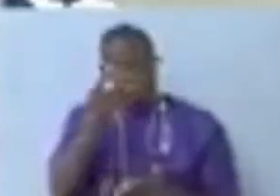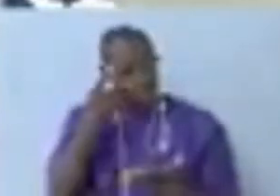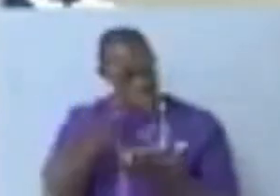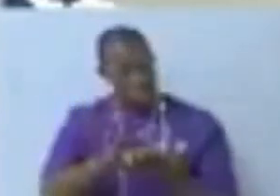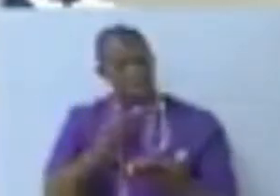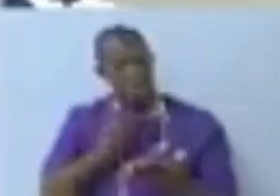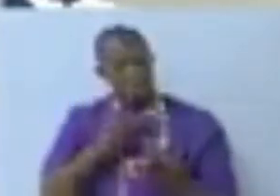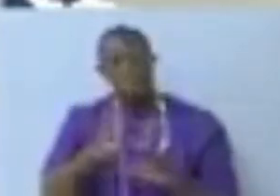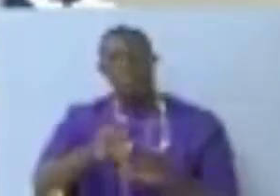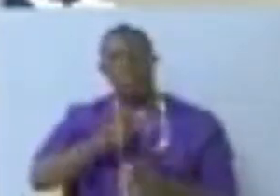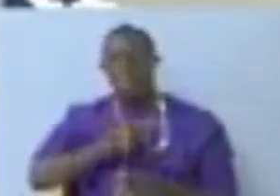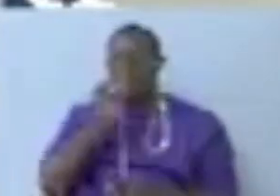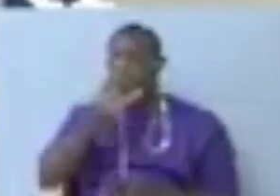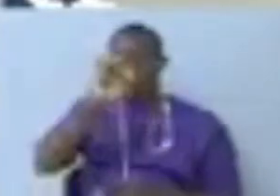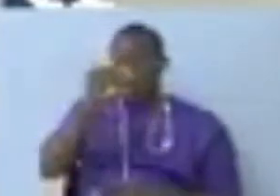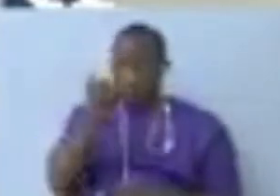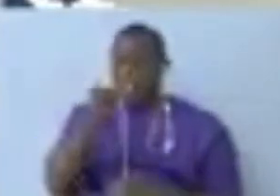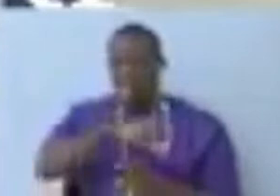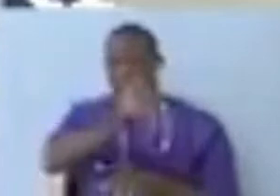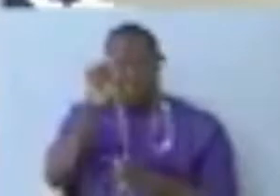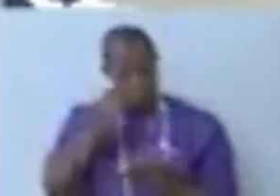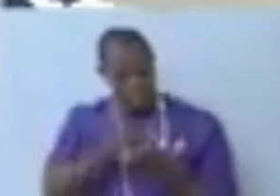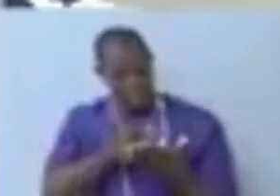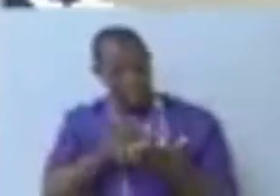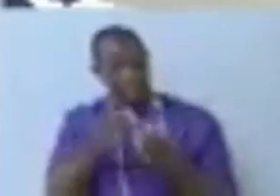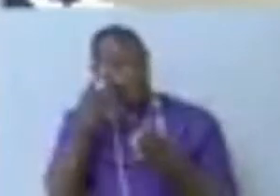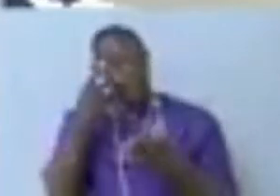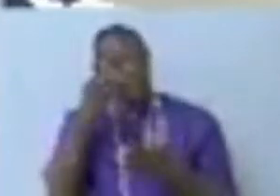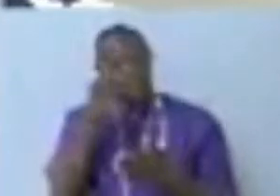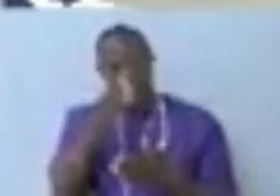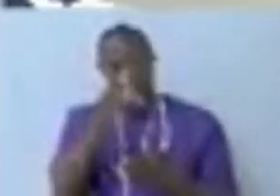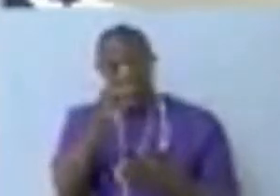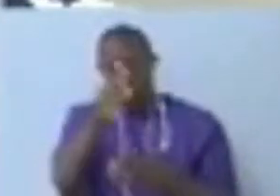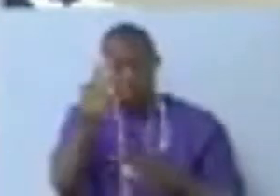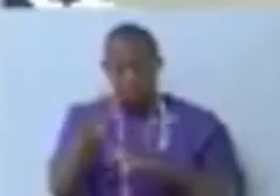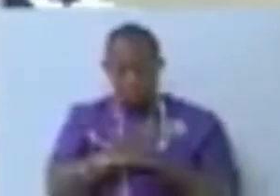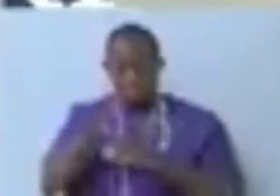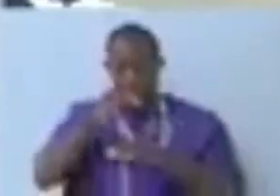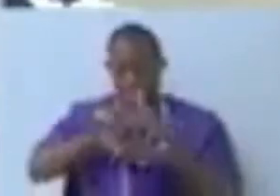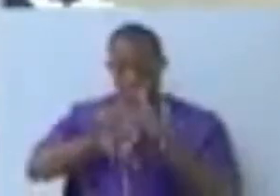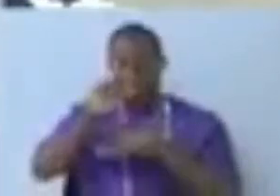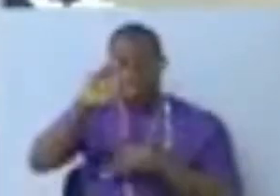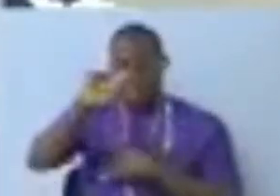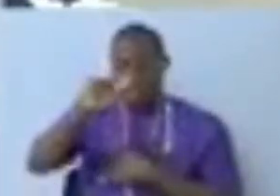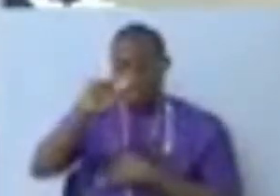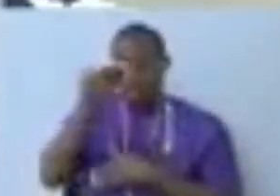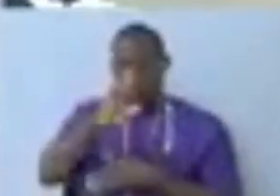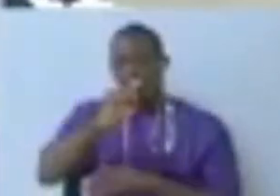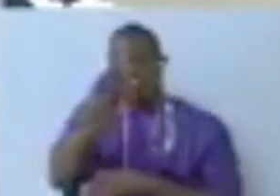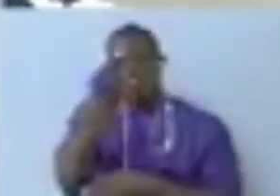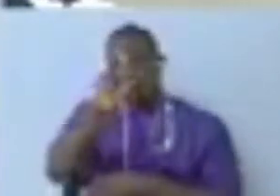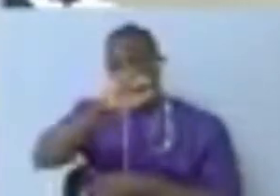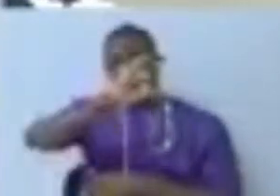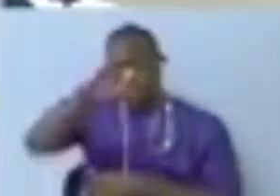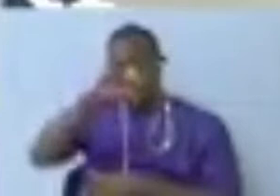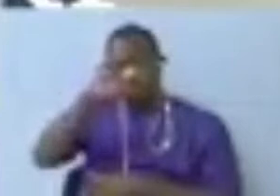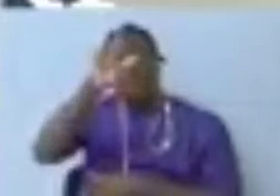Yes. And it firmly says that you were at the NIA from the 1st of July.